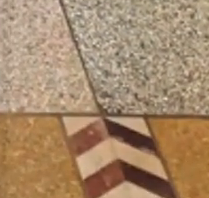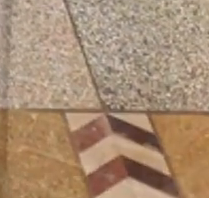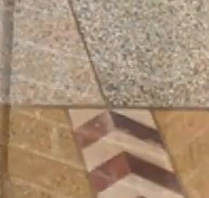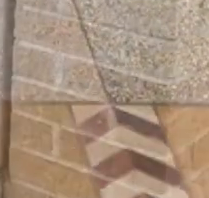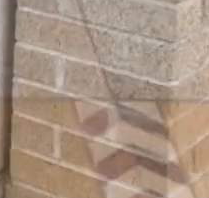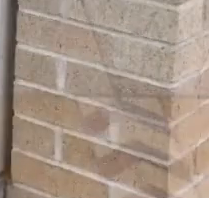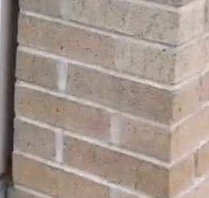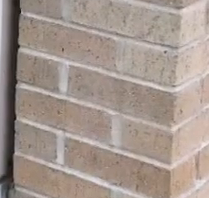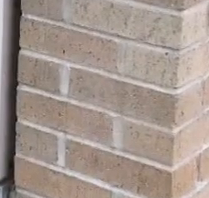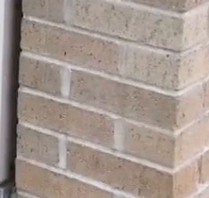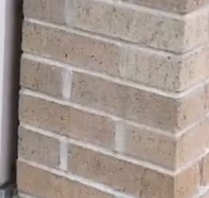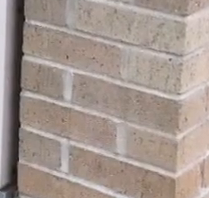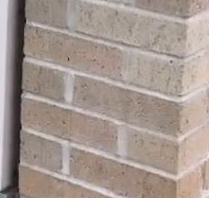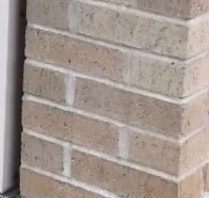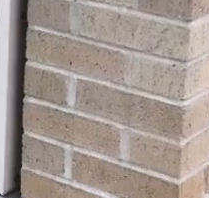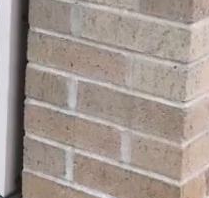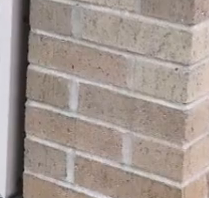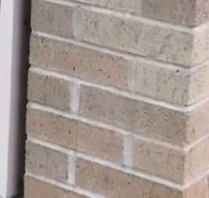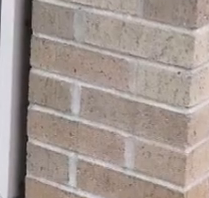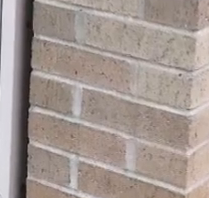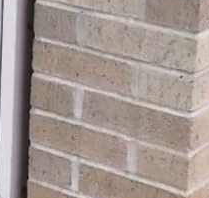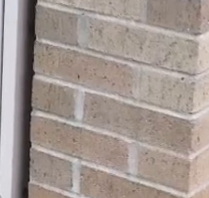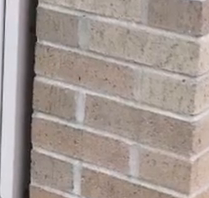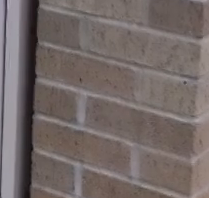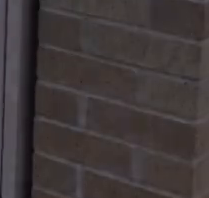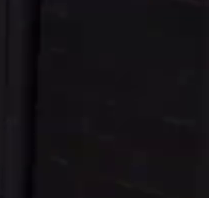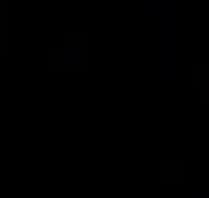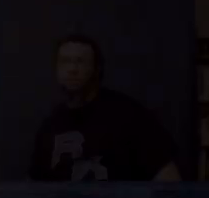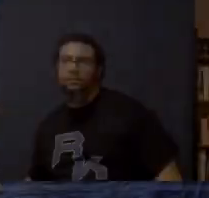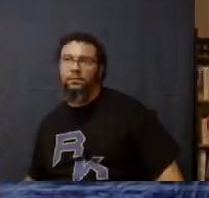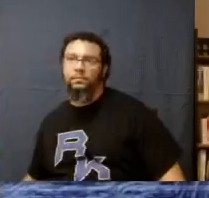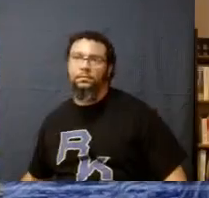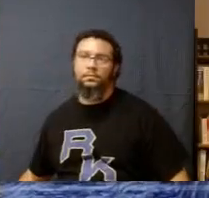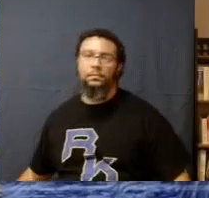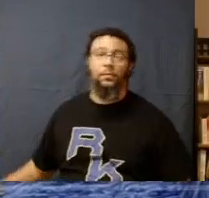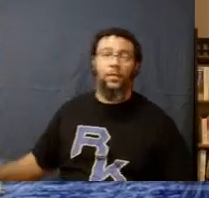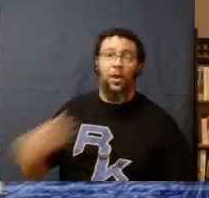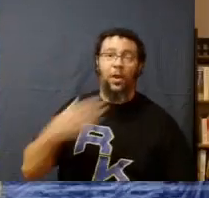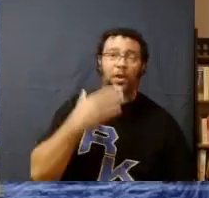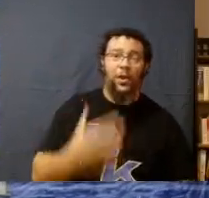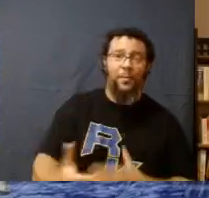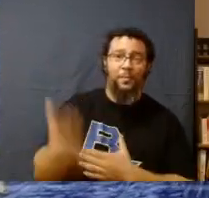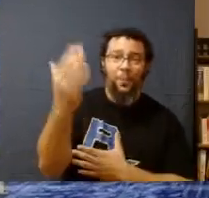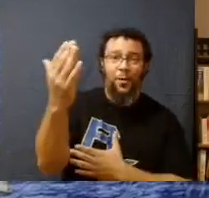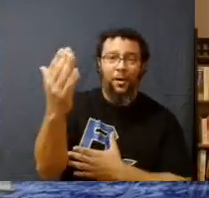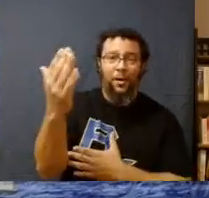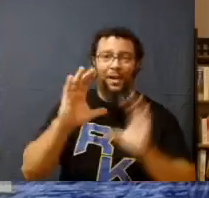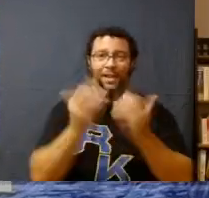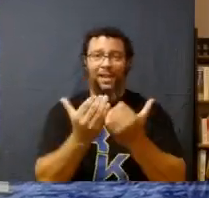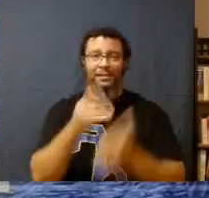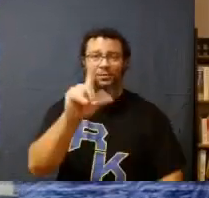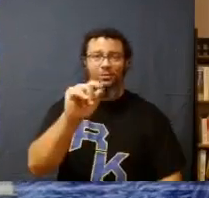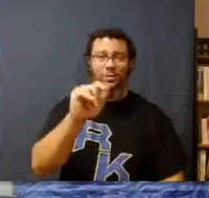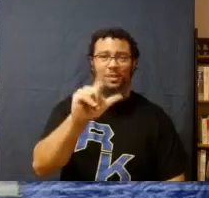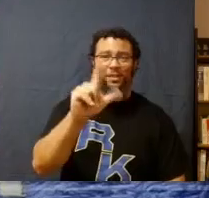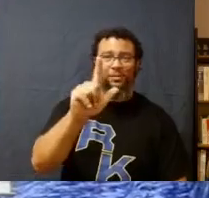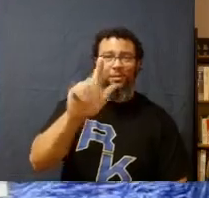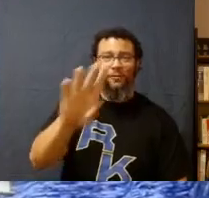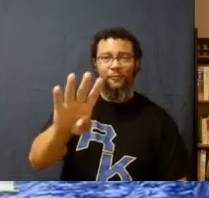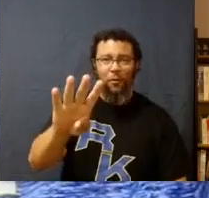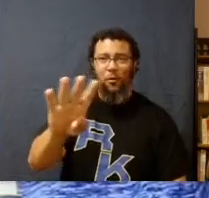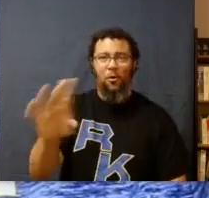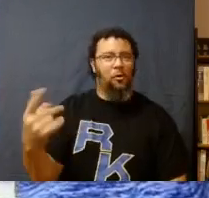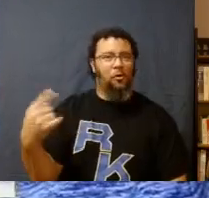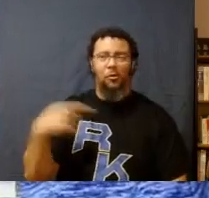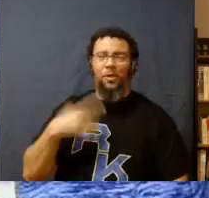south. Everybody, yeah. Everybody, yeah. Let's get into. Good morning, class of 2024. We are so